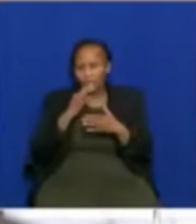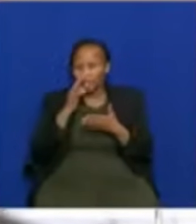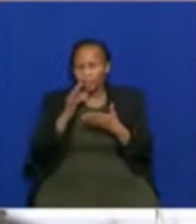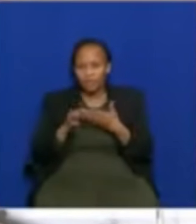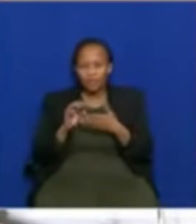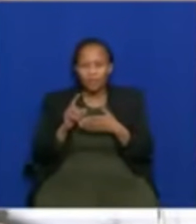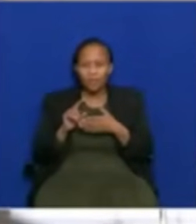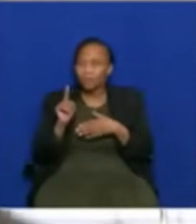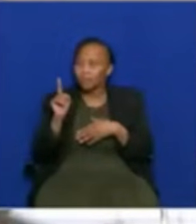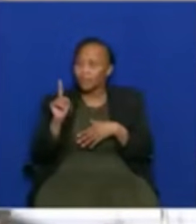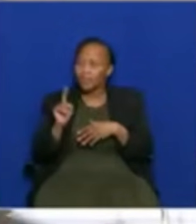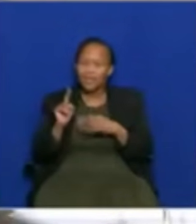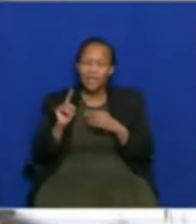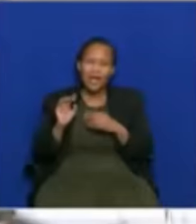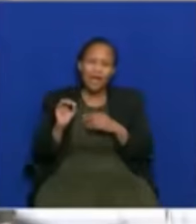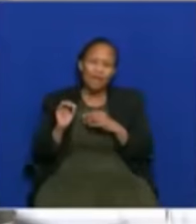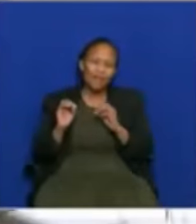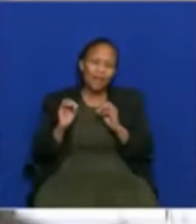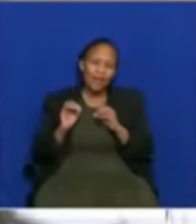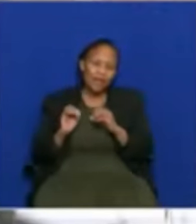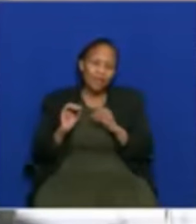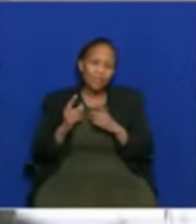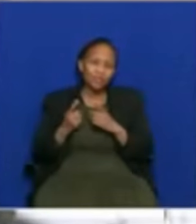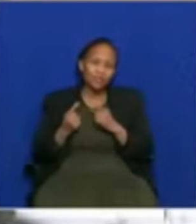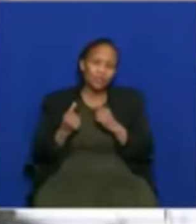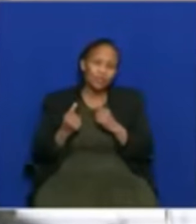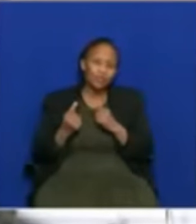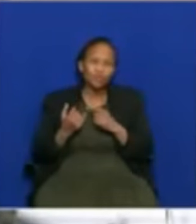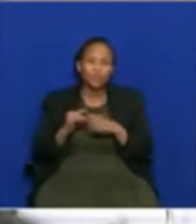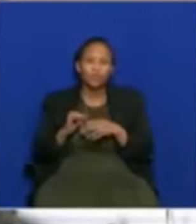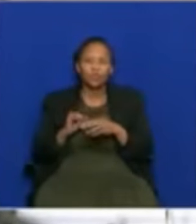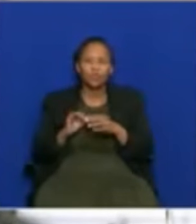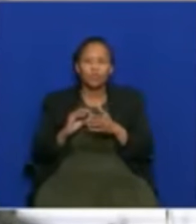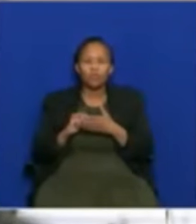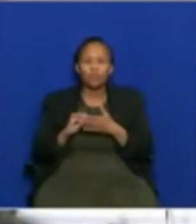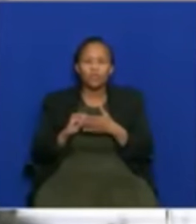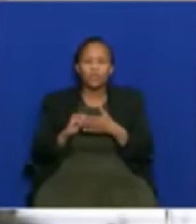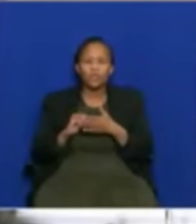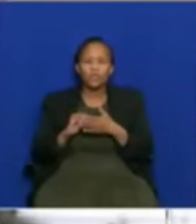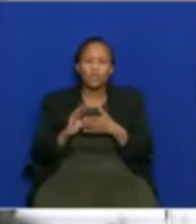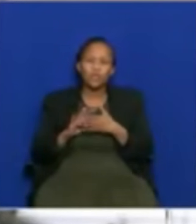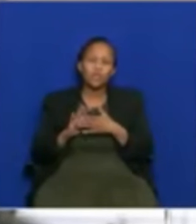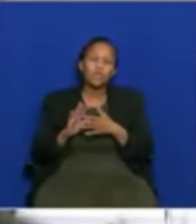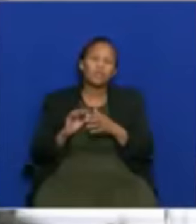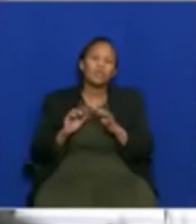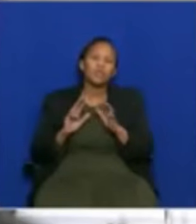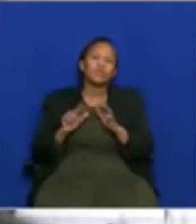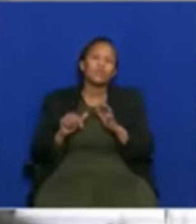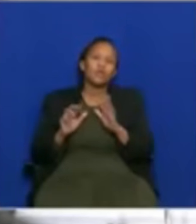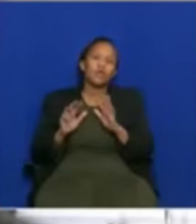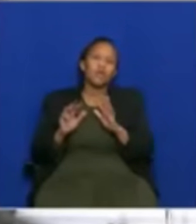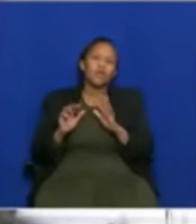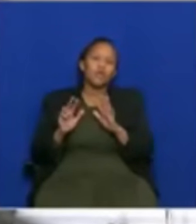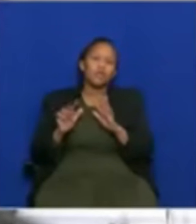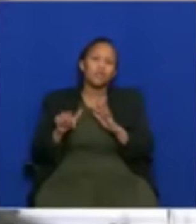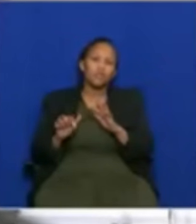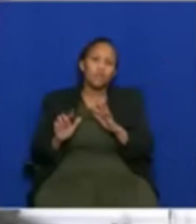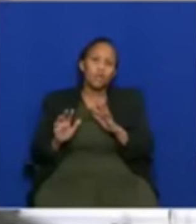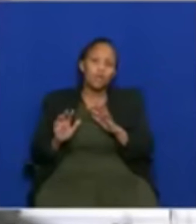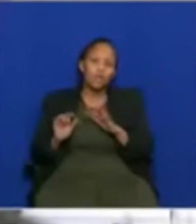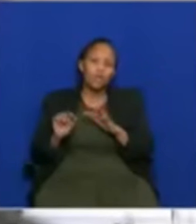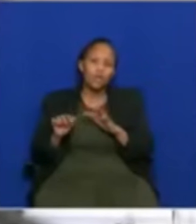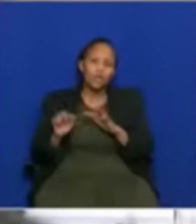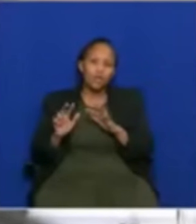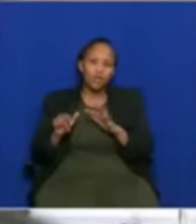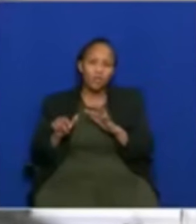is set out in 8.9, 8.10, and 8.11 of your affidavit? Did you not ask the same question